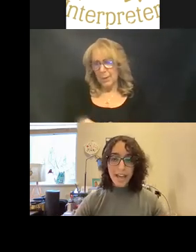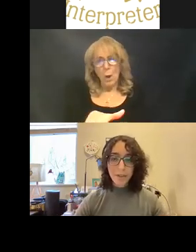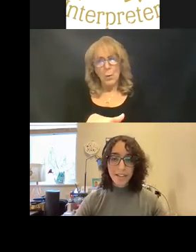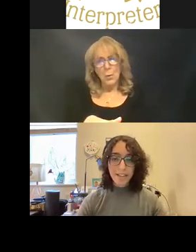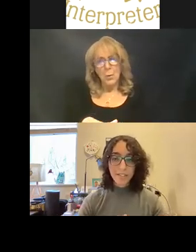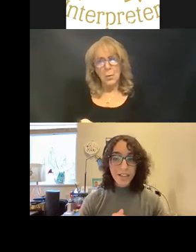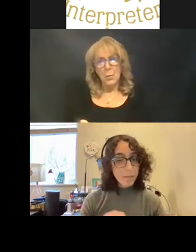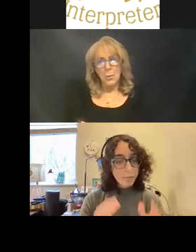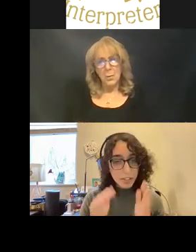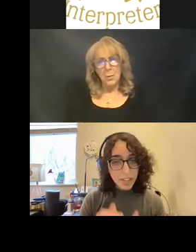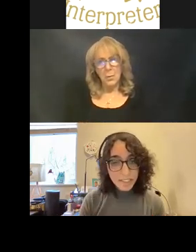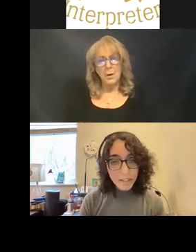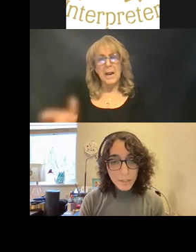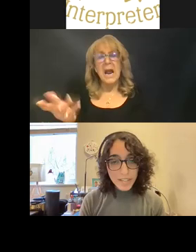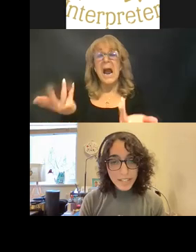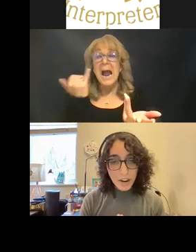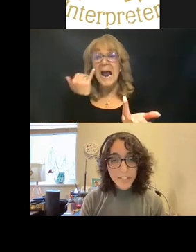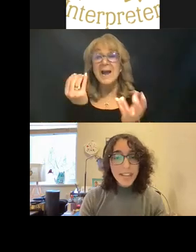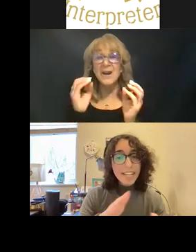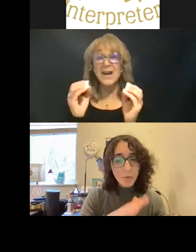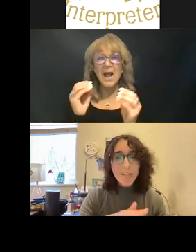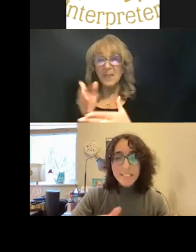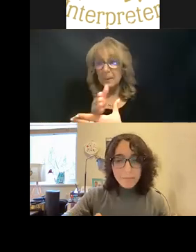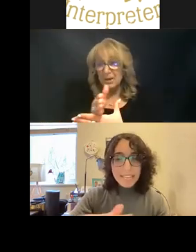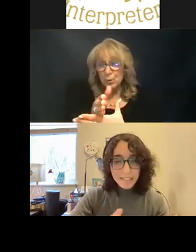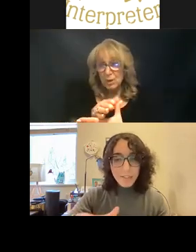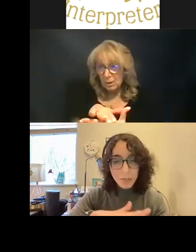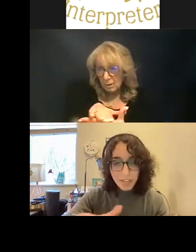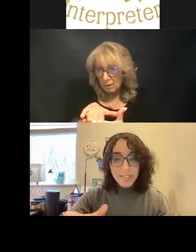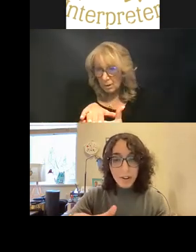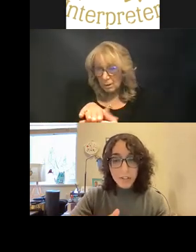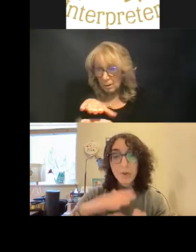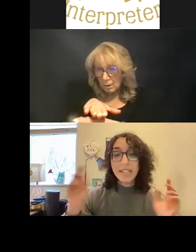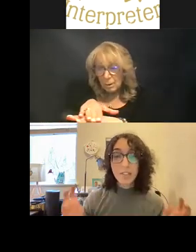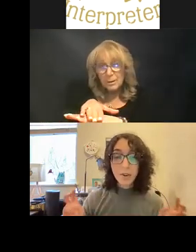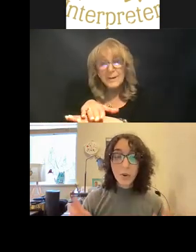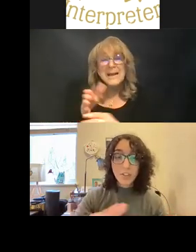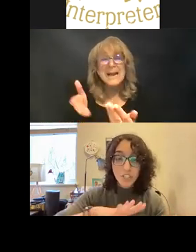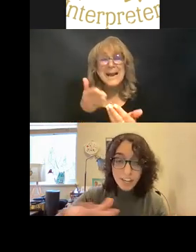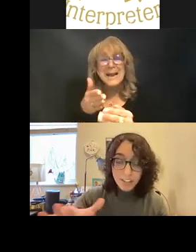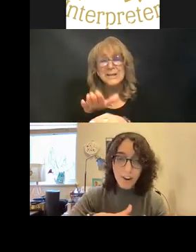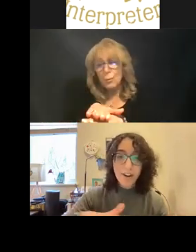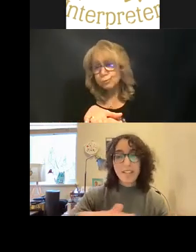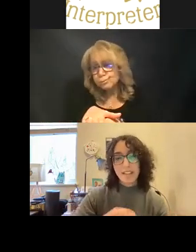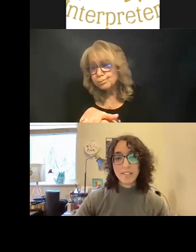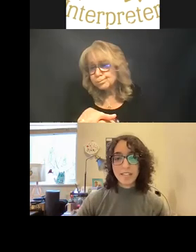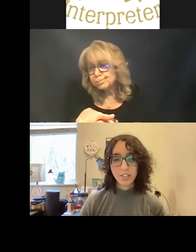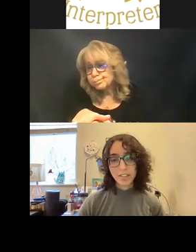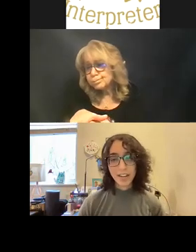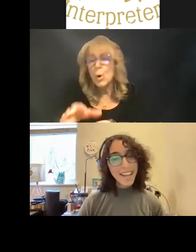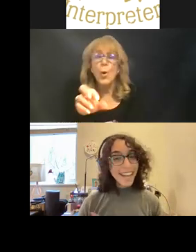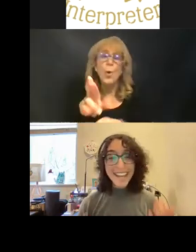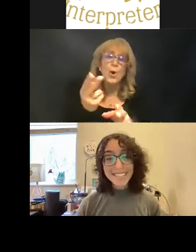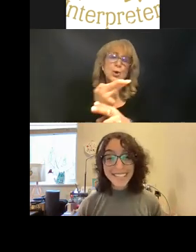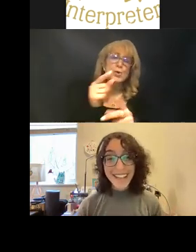to happen is, if there's nothing in between the cards, it's relatively easy to slide the cards, or in other words, shear the cards against each